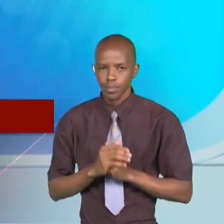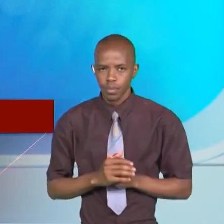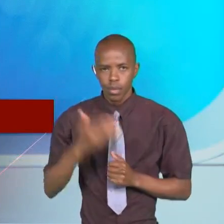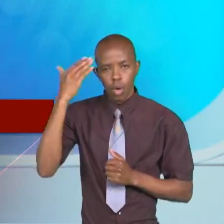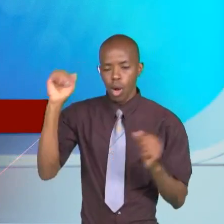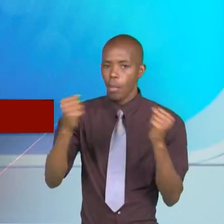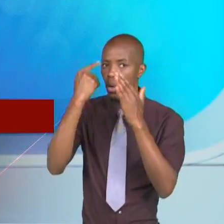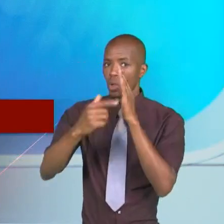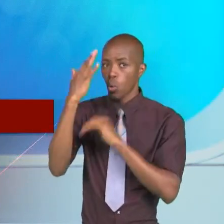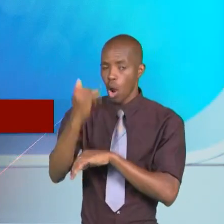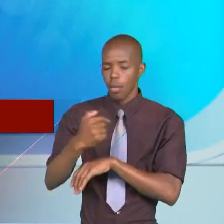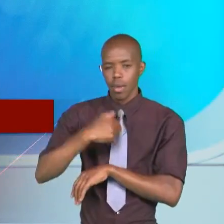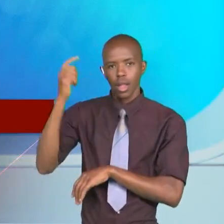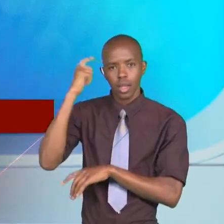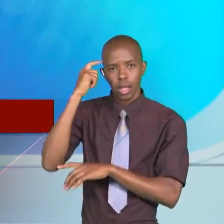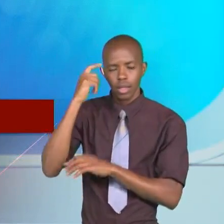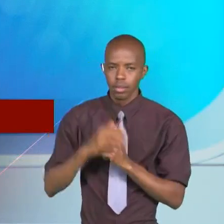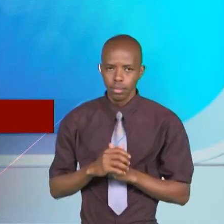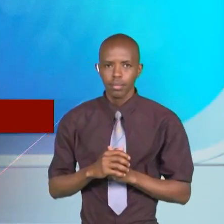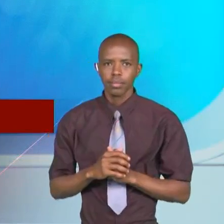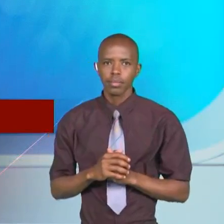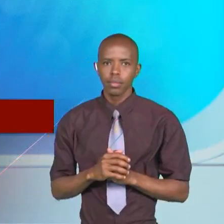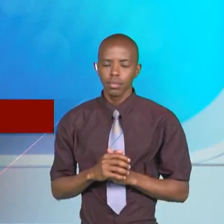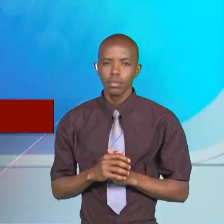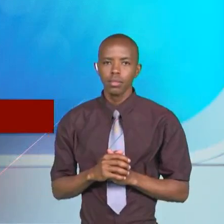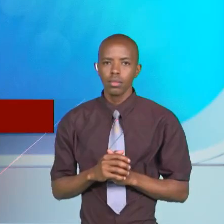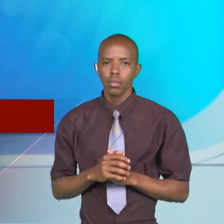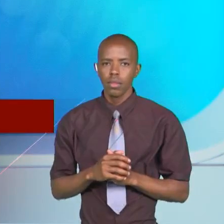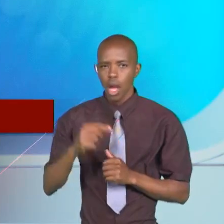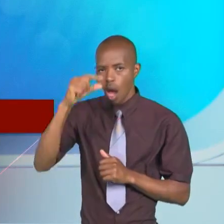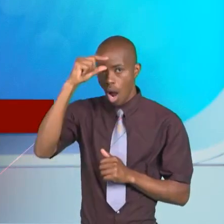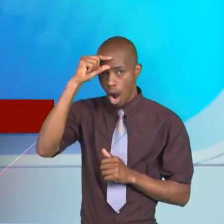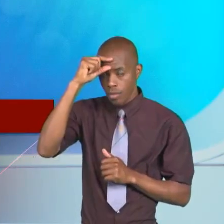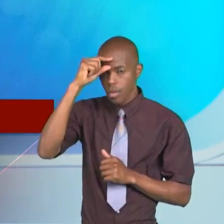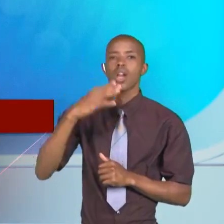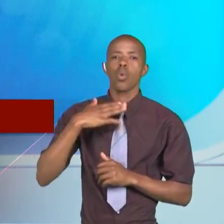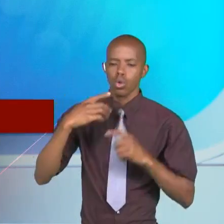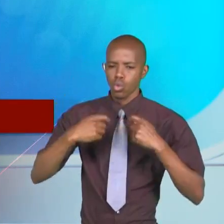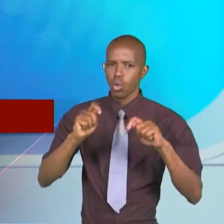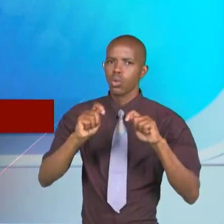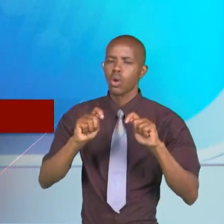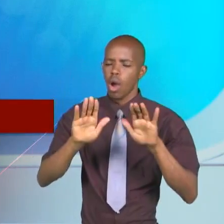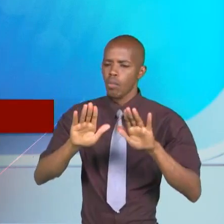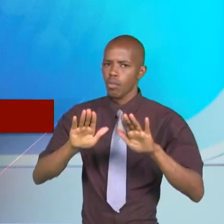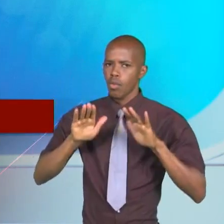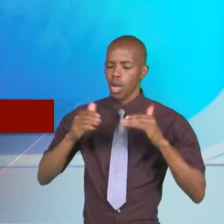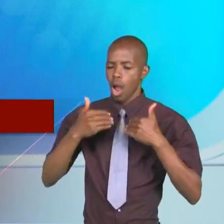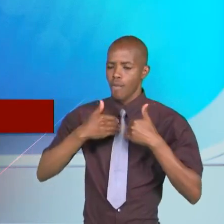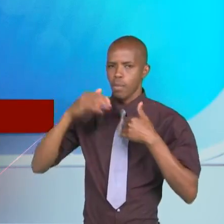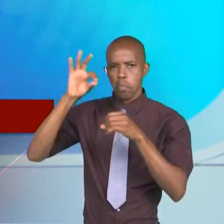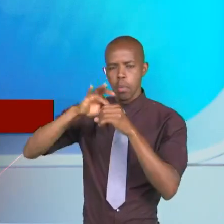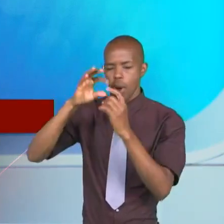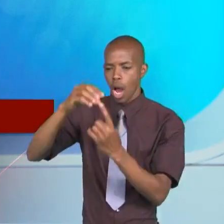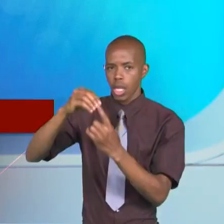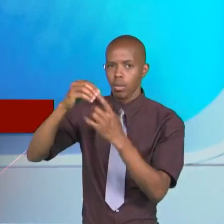don't know what will happen, because I think as much as possible the government might want to try and avoid having elections,